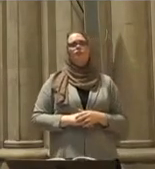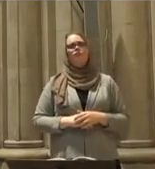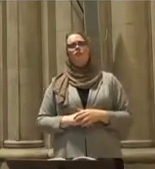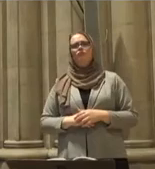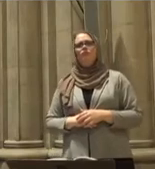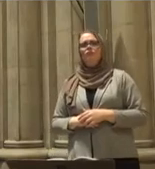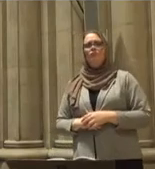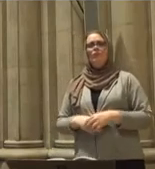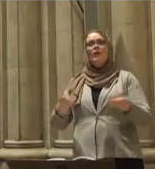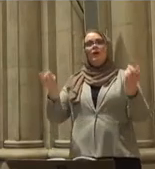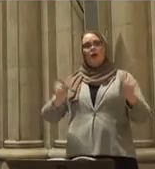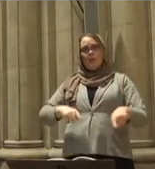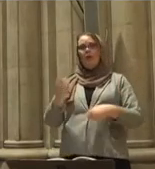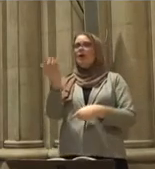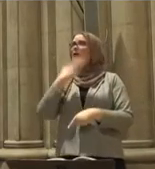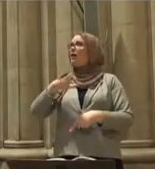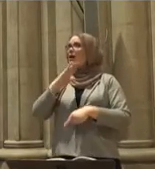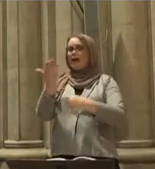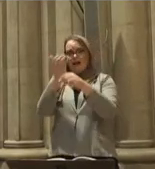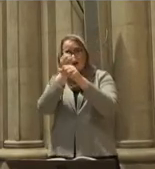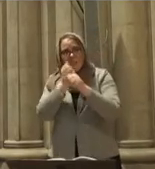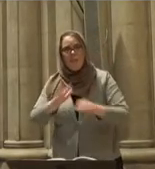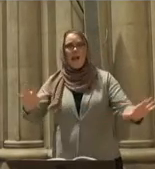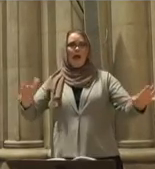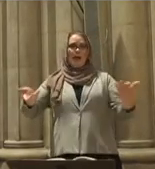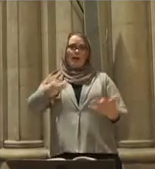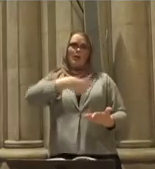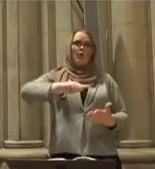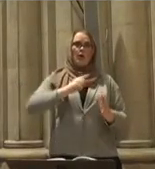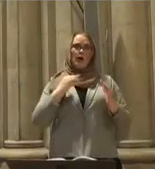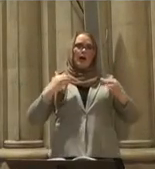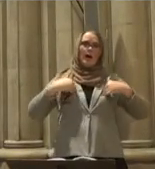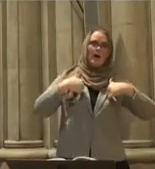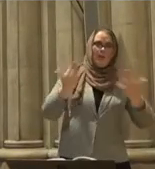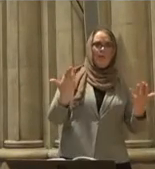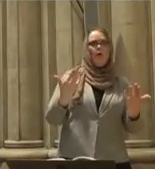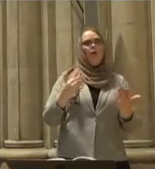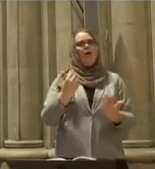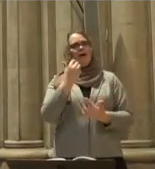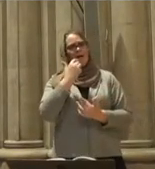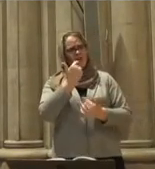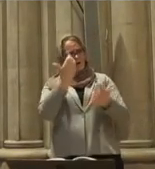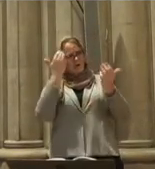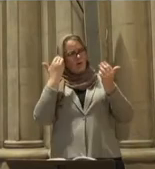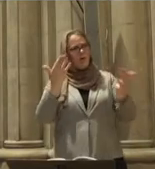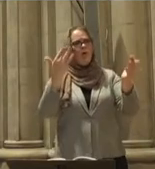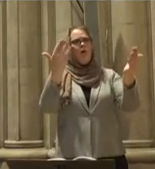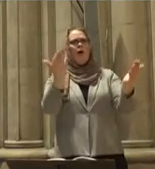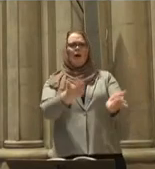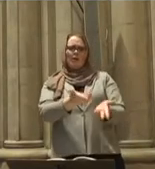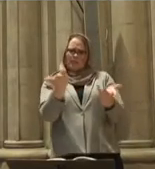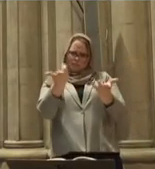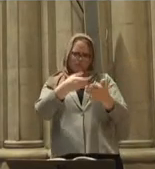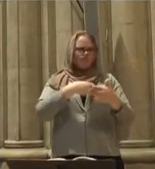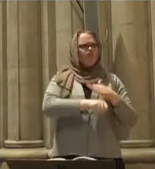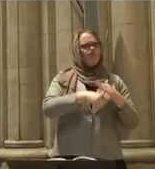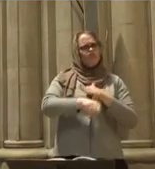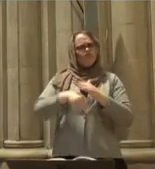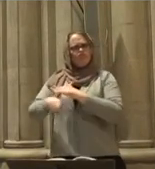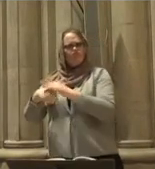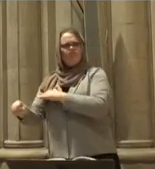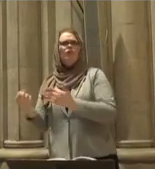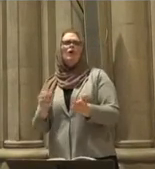God blessed them, saying, be fruitful and multiply and fill the waters in the seas, and let birds multiply on